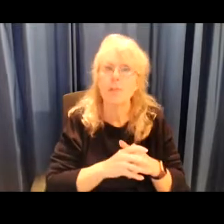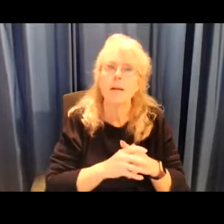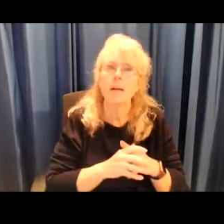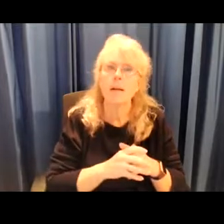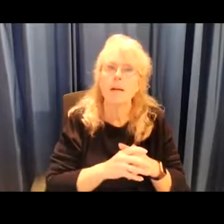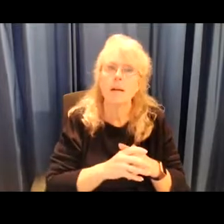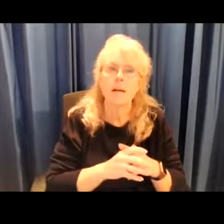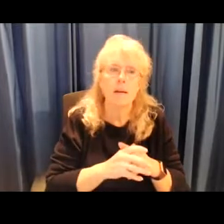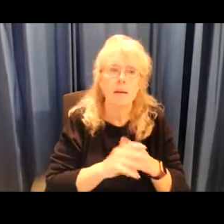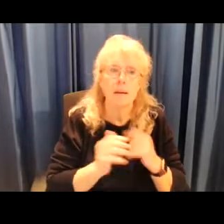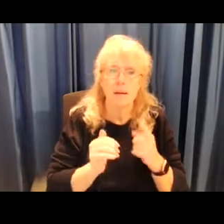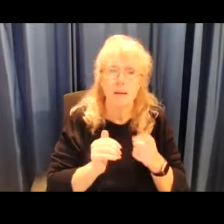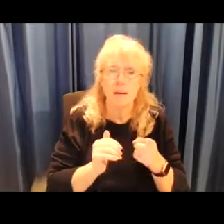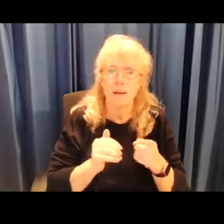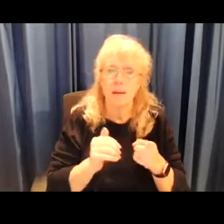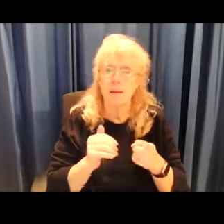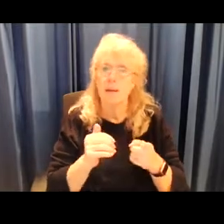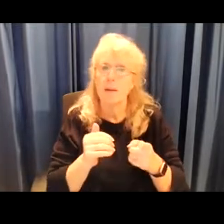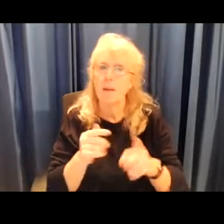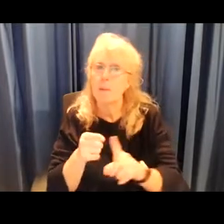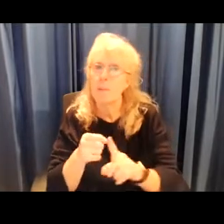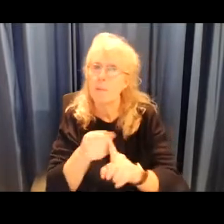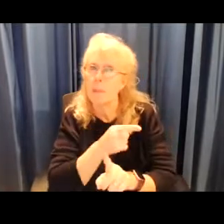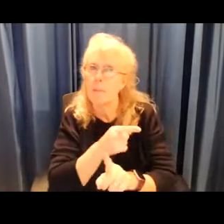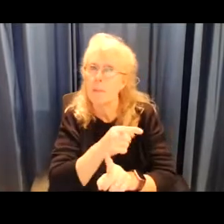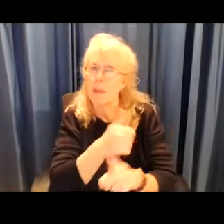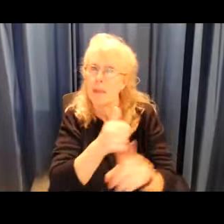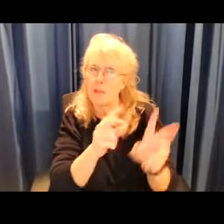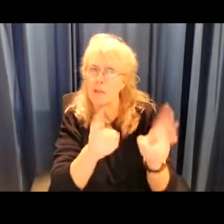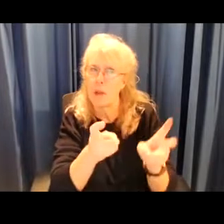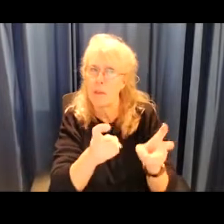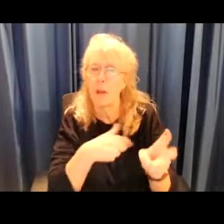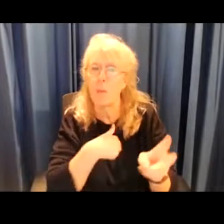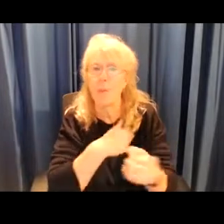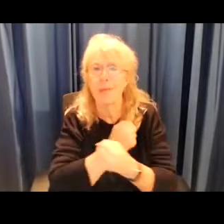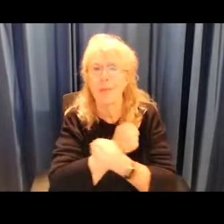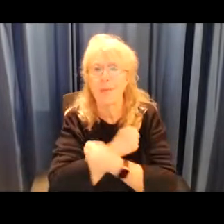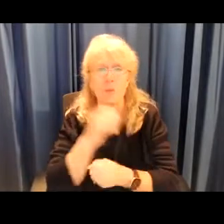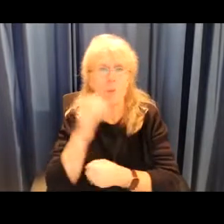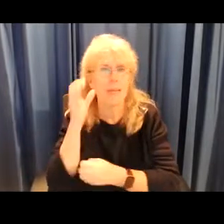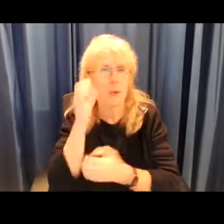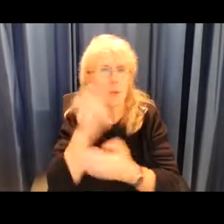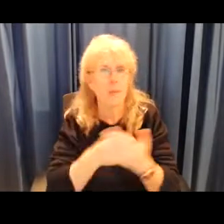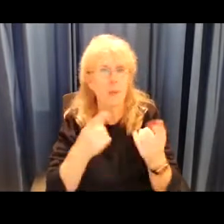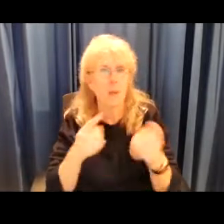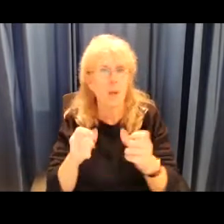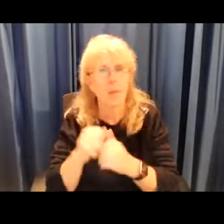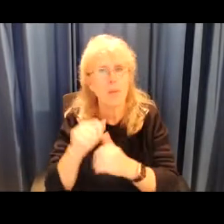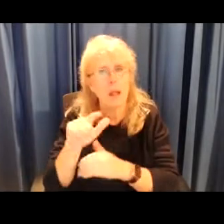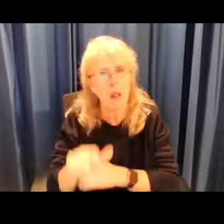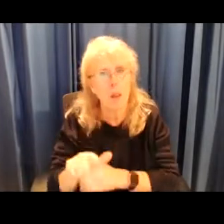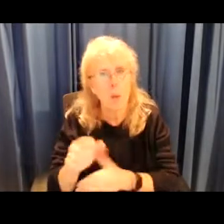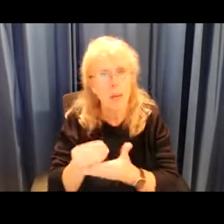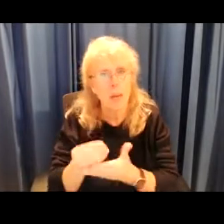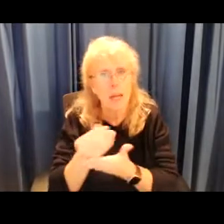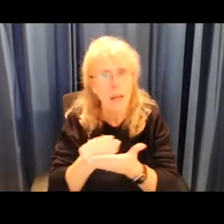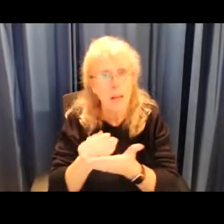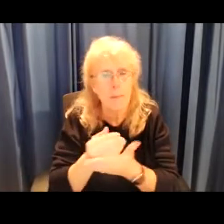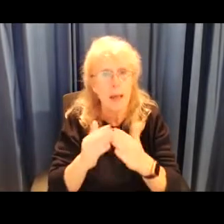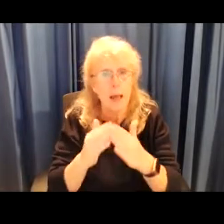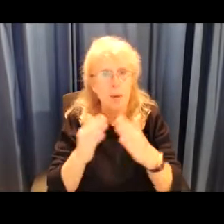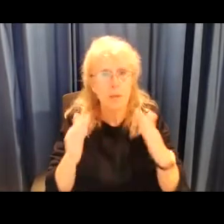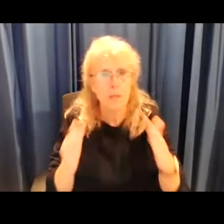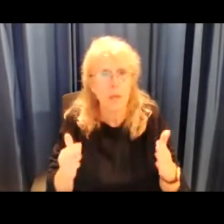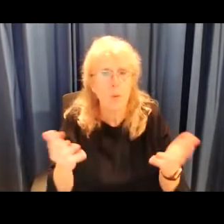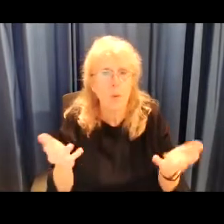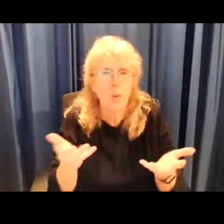And just on another topic, I would love to hear what's going on with low-income housing. You know, what's being built.